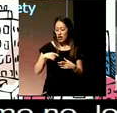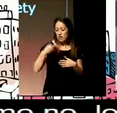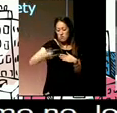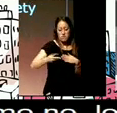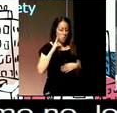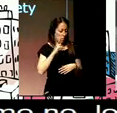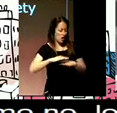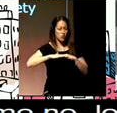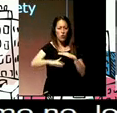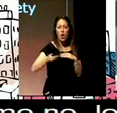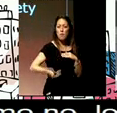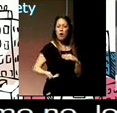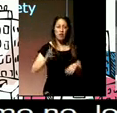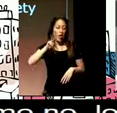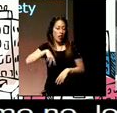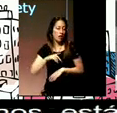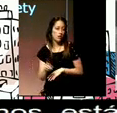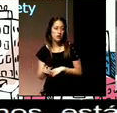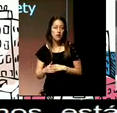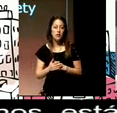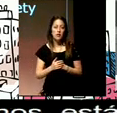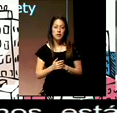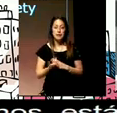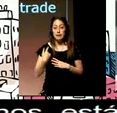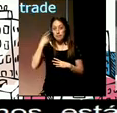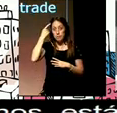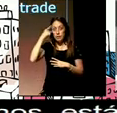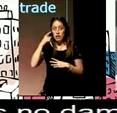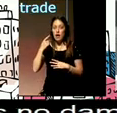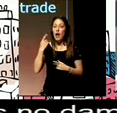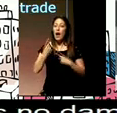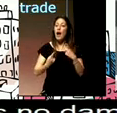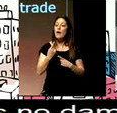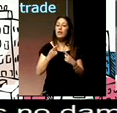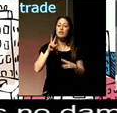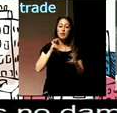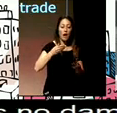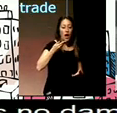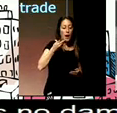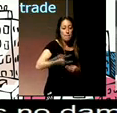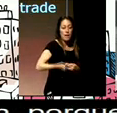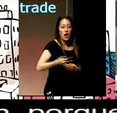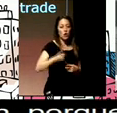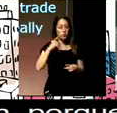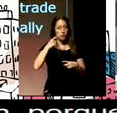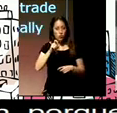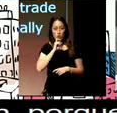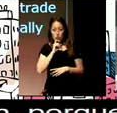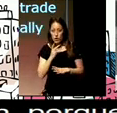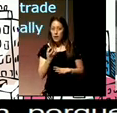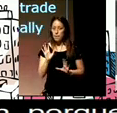it. We don't think it's so important, but it really is.